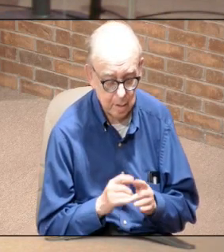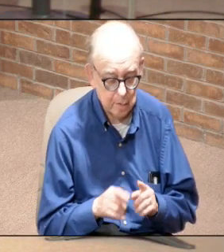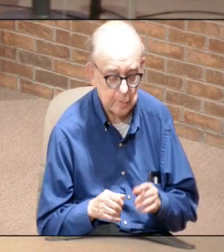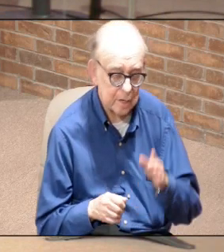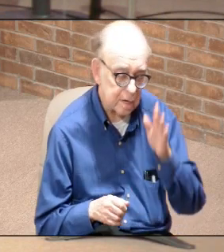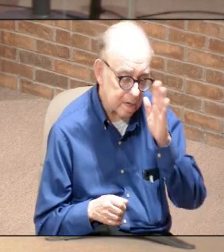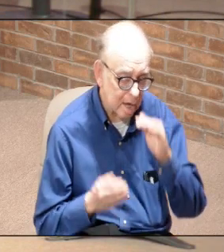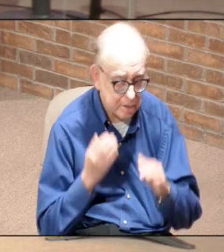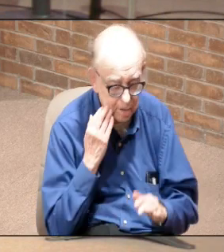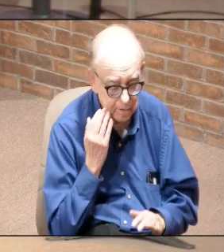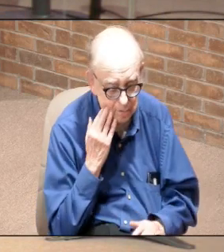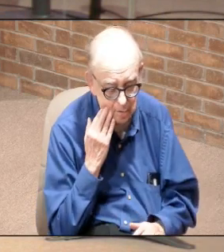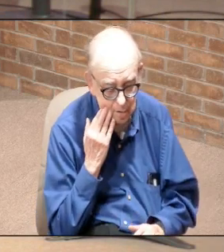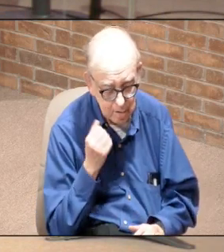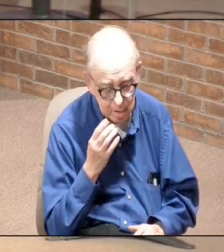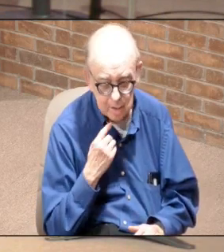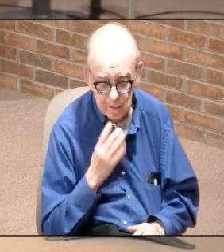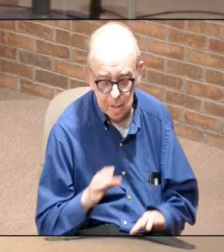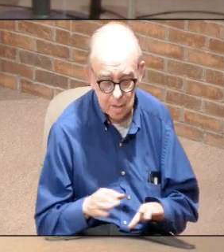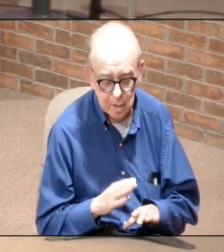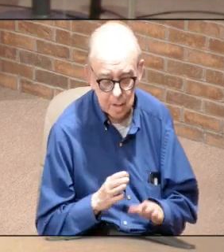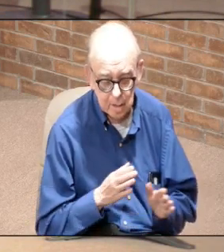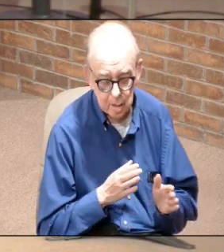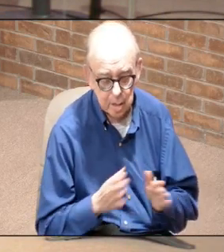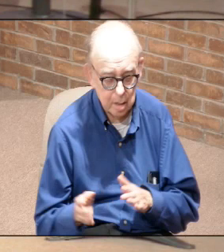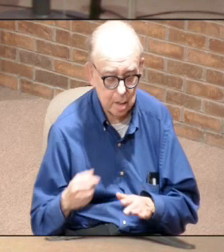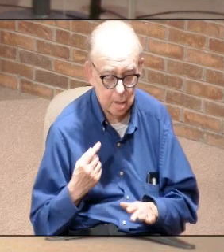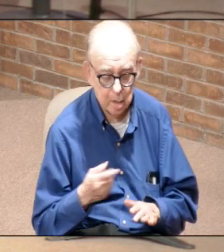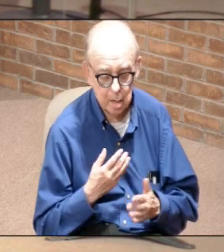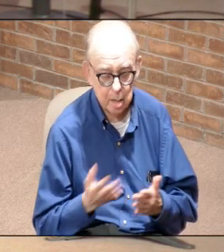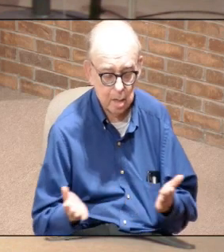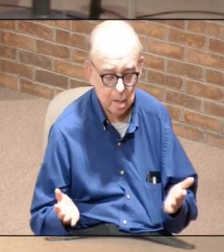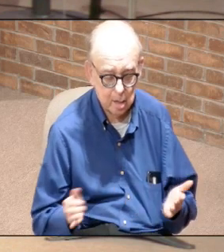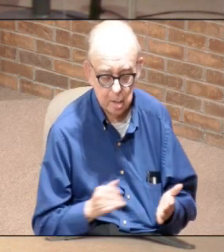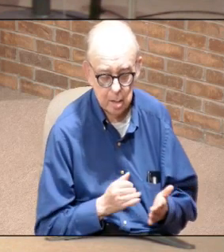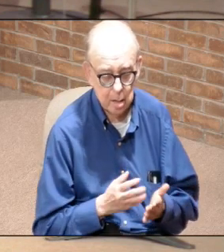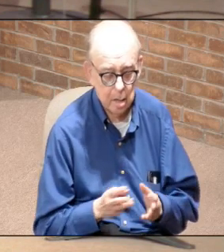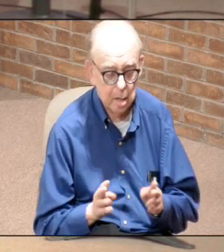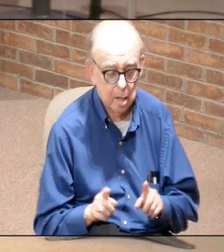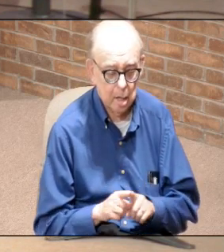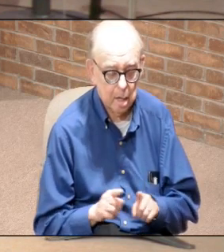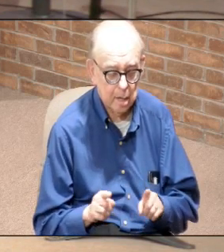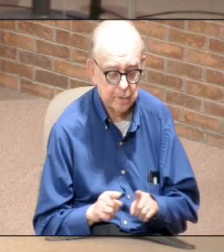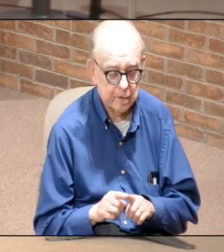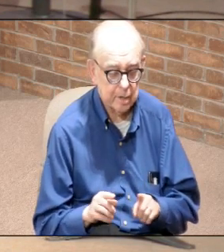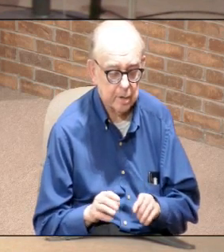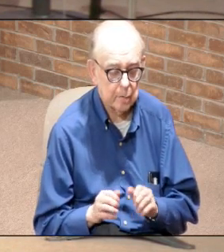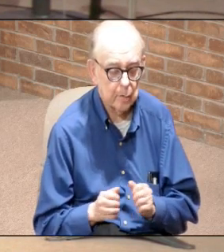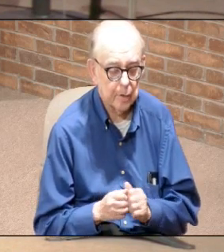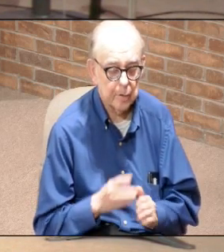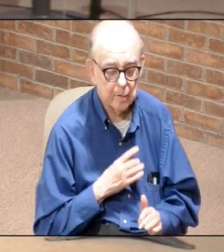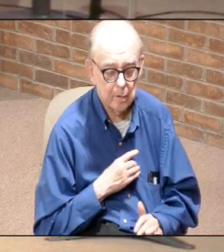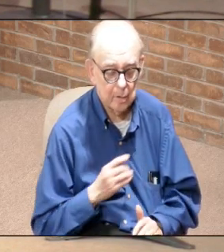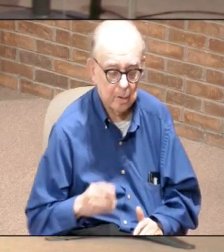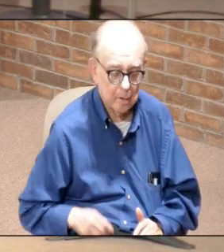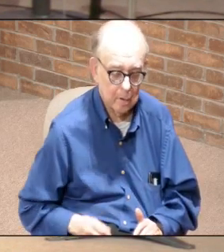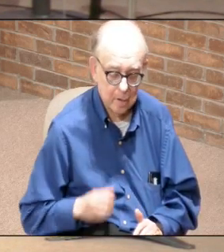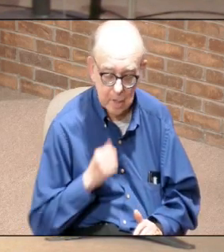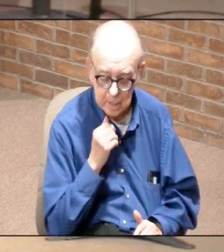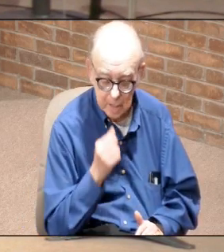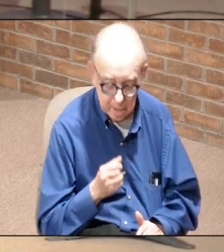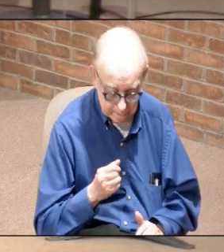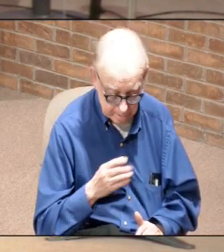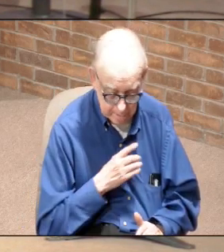does. And so what's he doing? He's preparing us for those things, the same way as he did with David. Not only was he